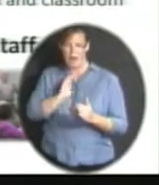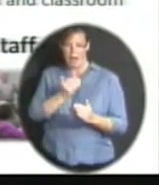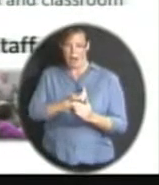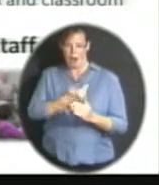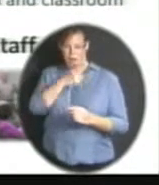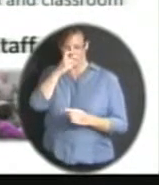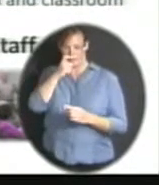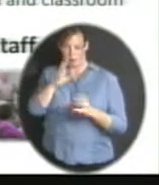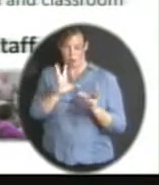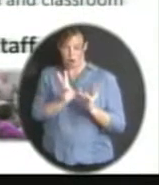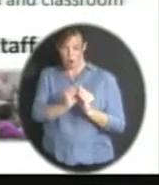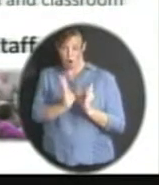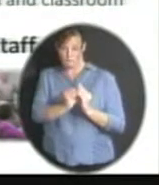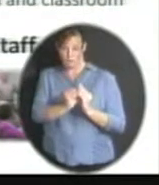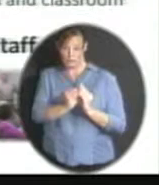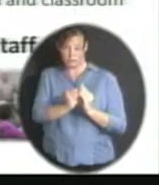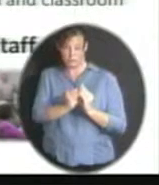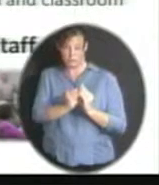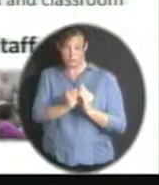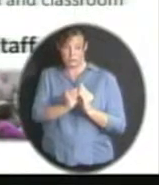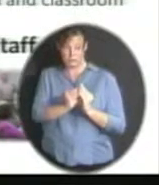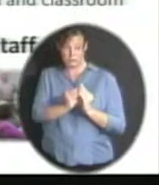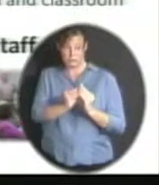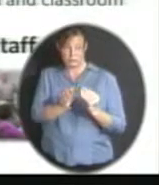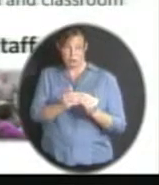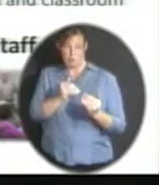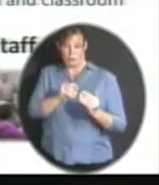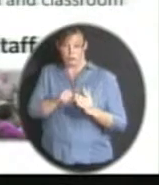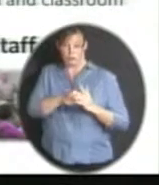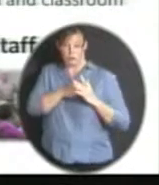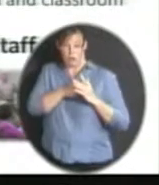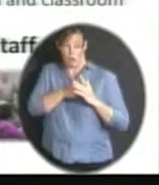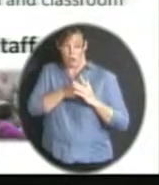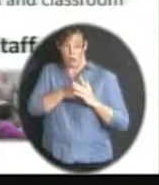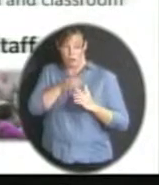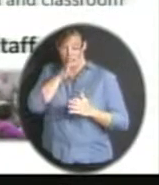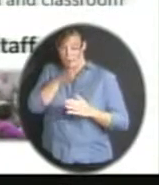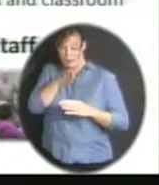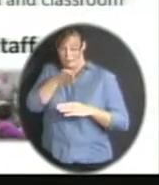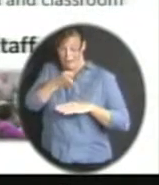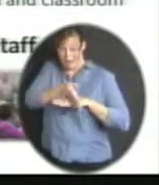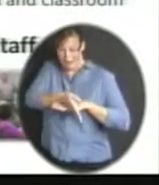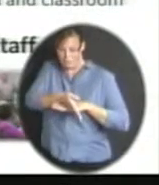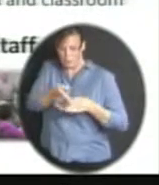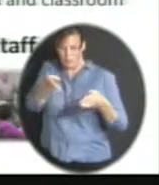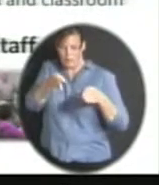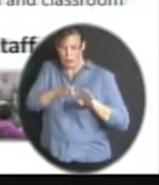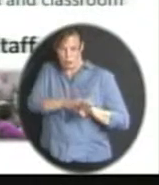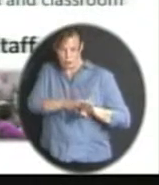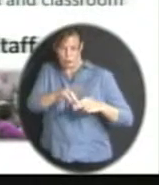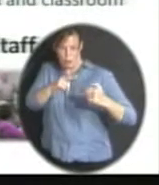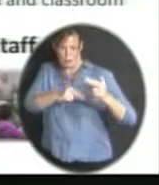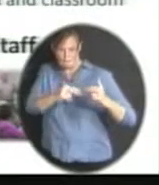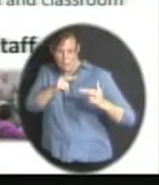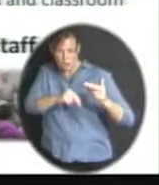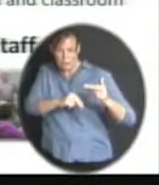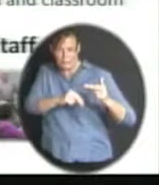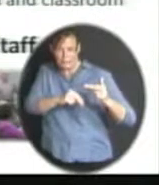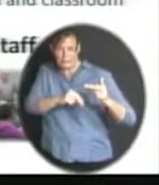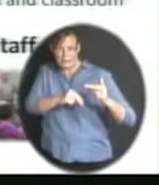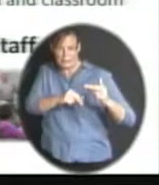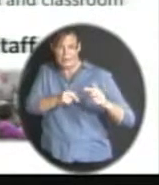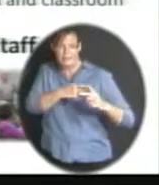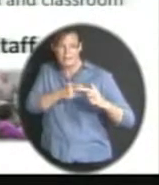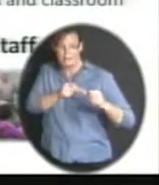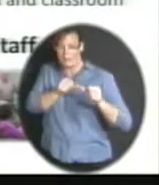Our summer conference that nearly started perhaps right after we closed the door in the buildings, then